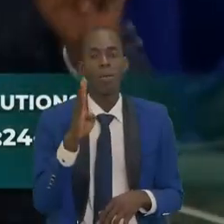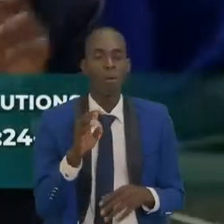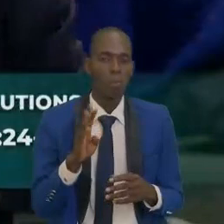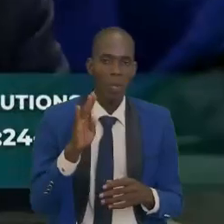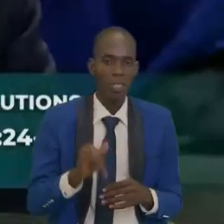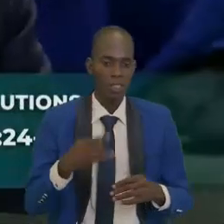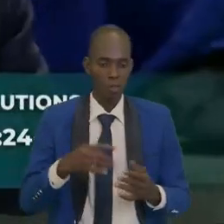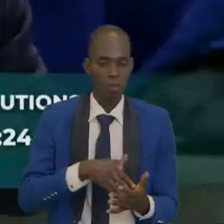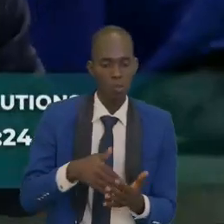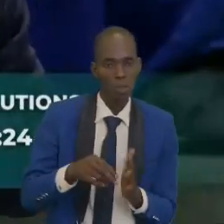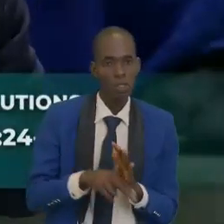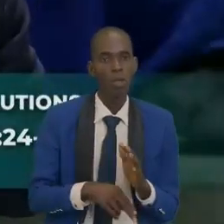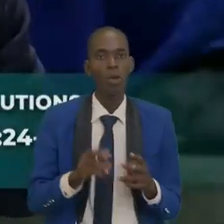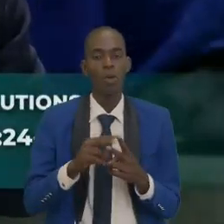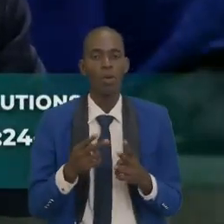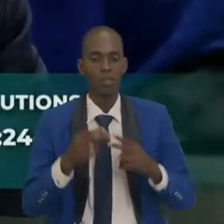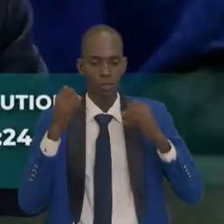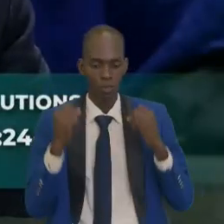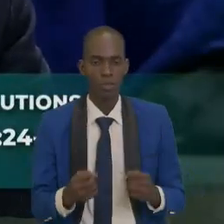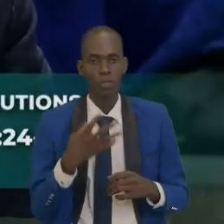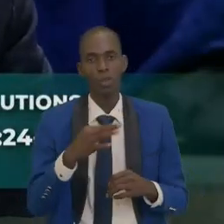of Satan another